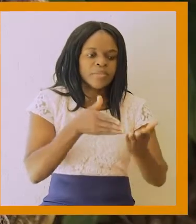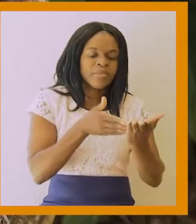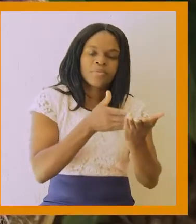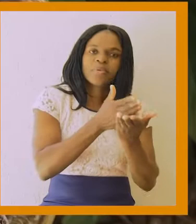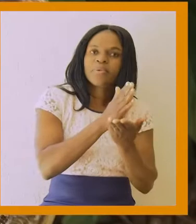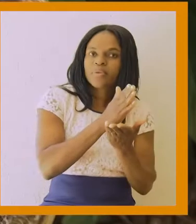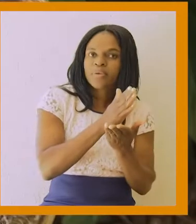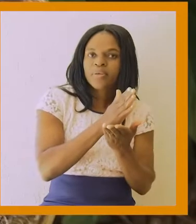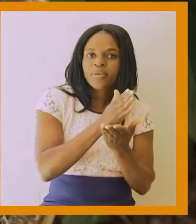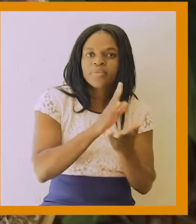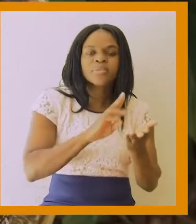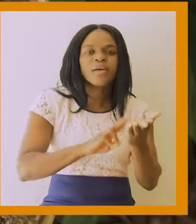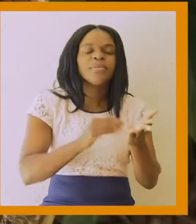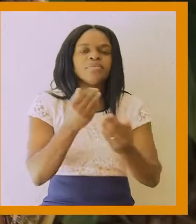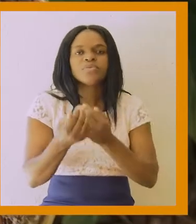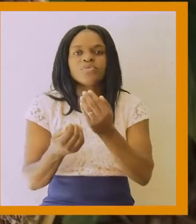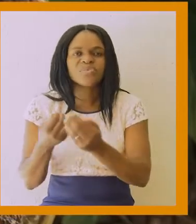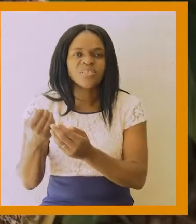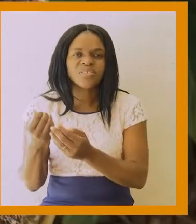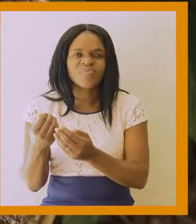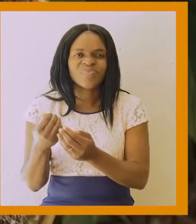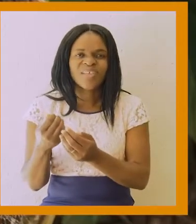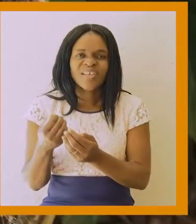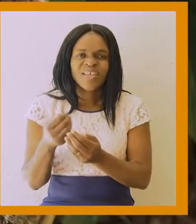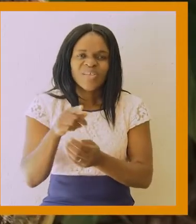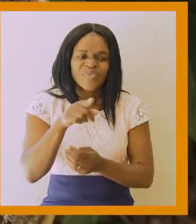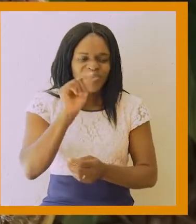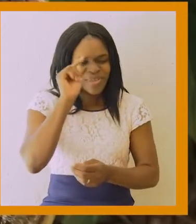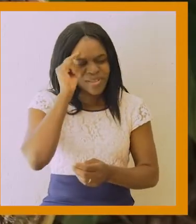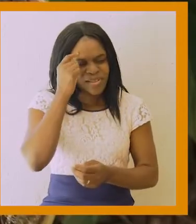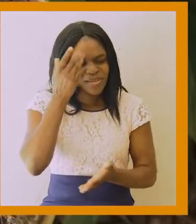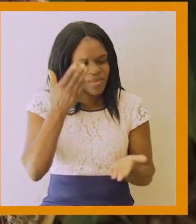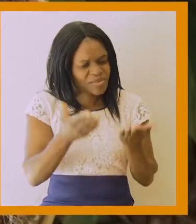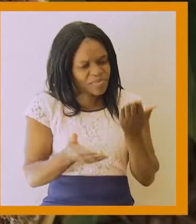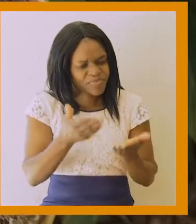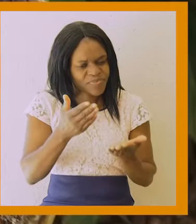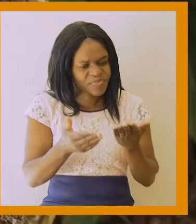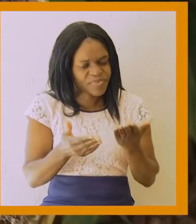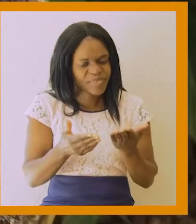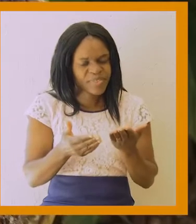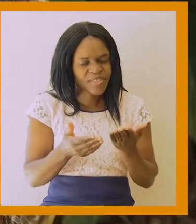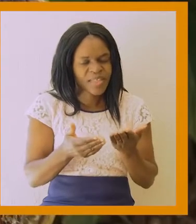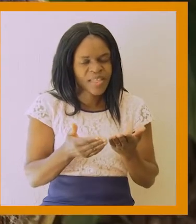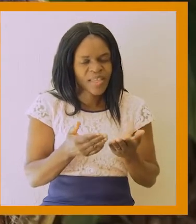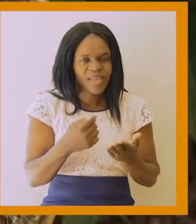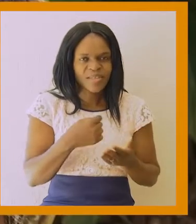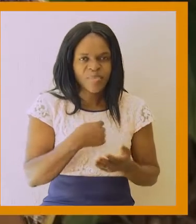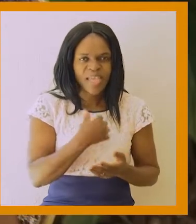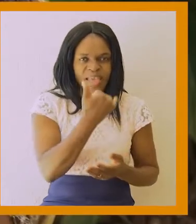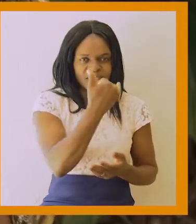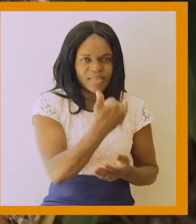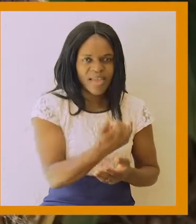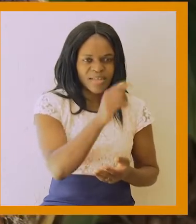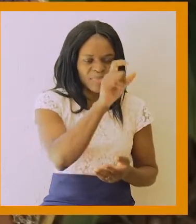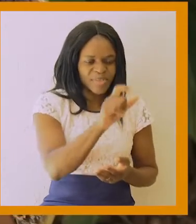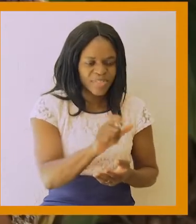issue of these rights and children, don't you think also there are instances where maybe the fact that